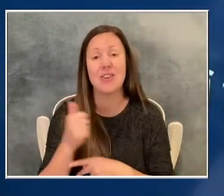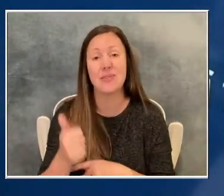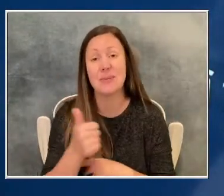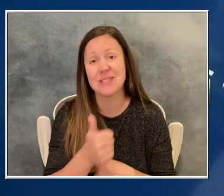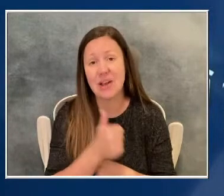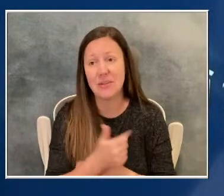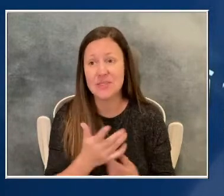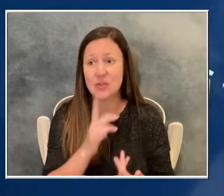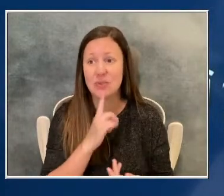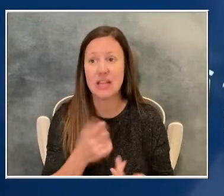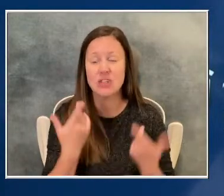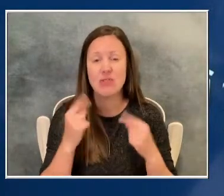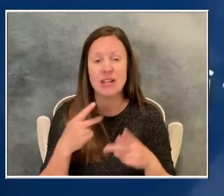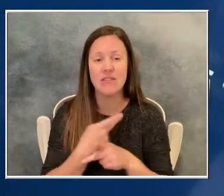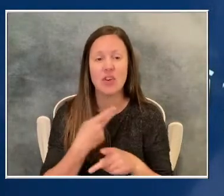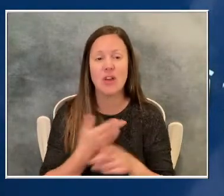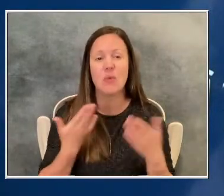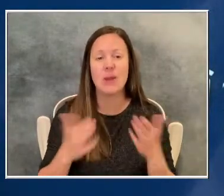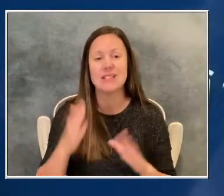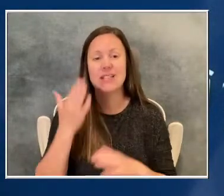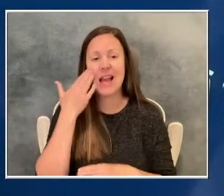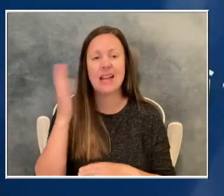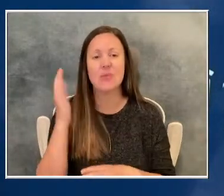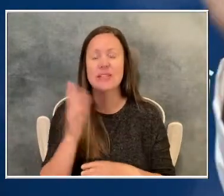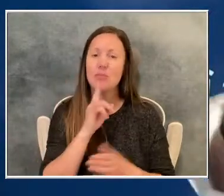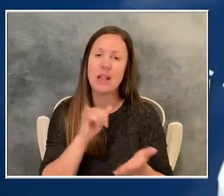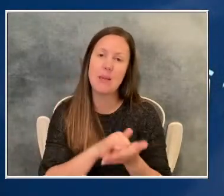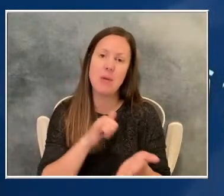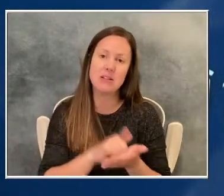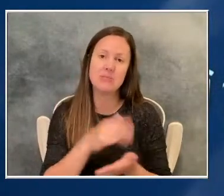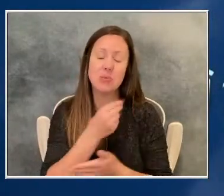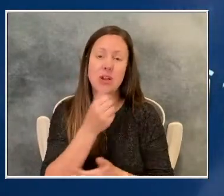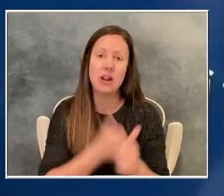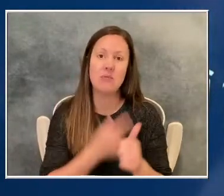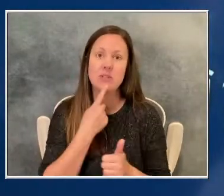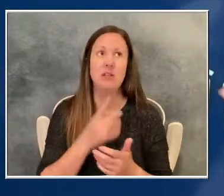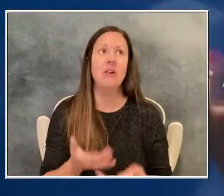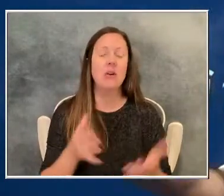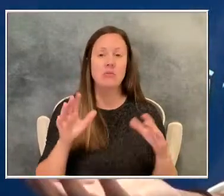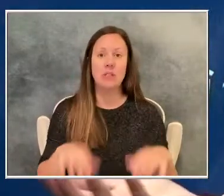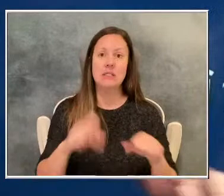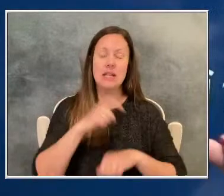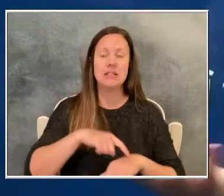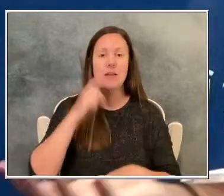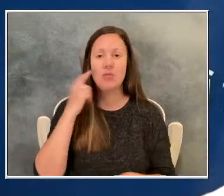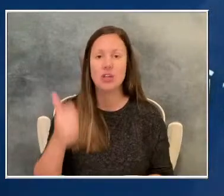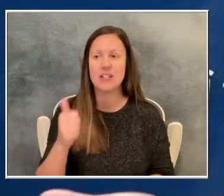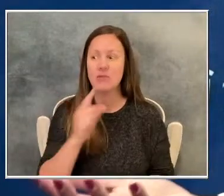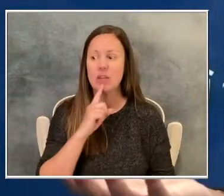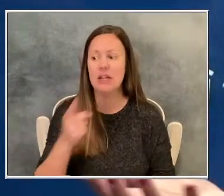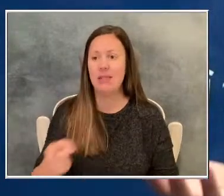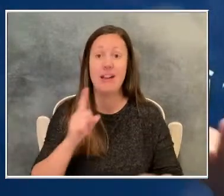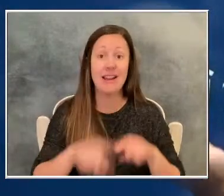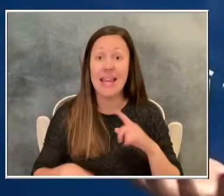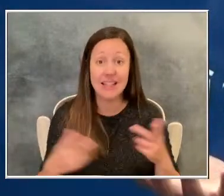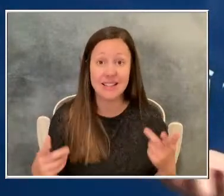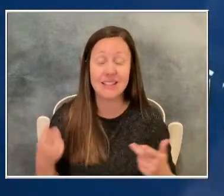tell caregivers, I know it sounds impossible and everybody's saying, oh, take time for yourself, when they can't. They're like, I have to be with